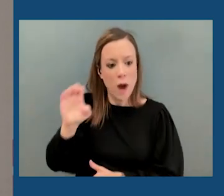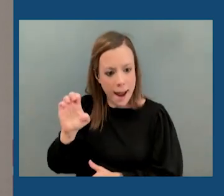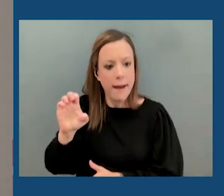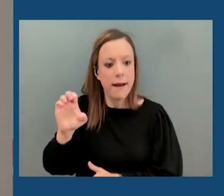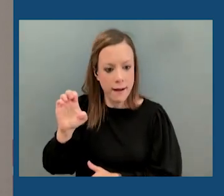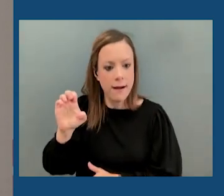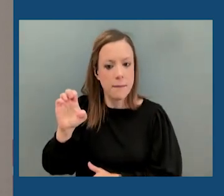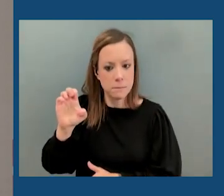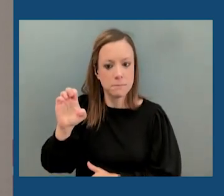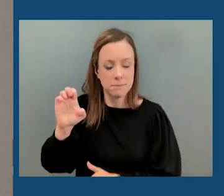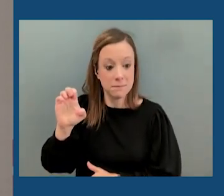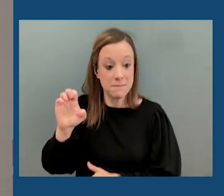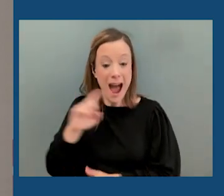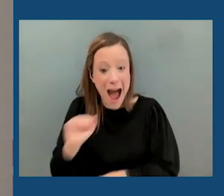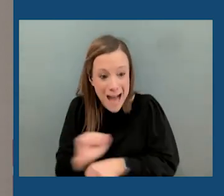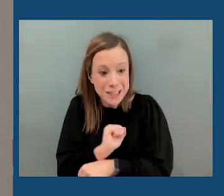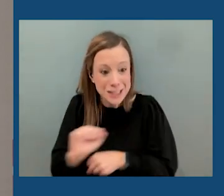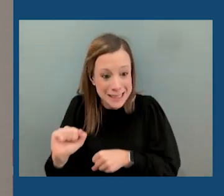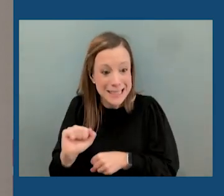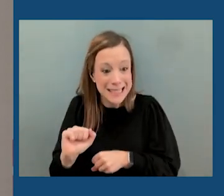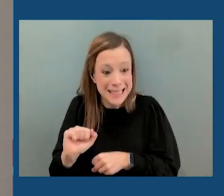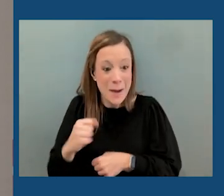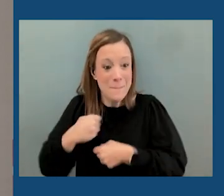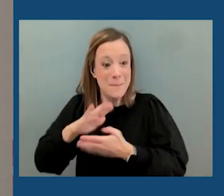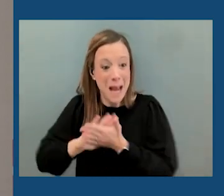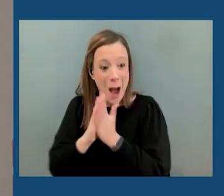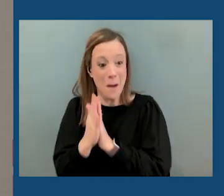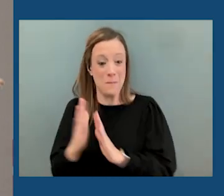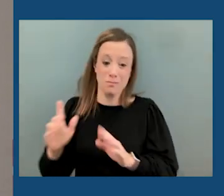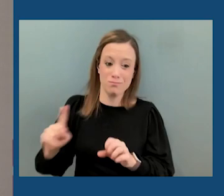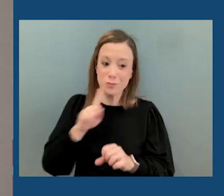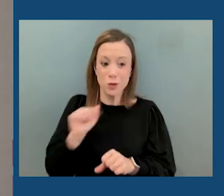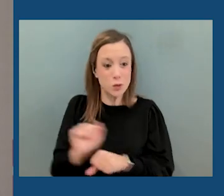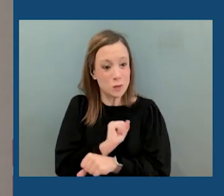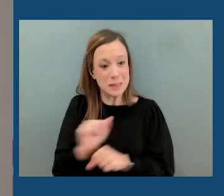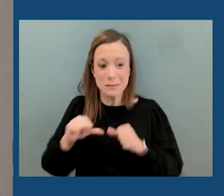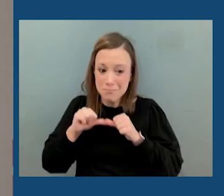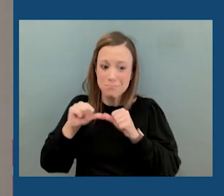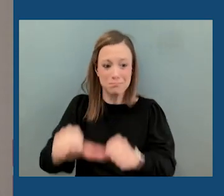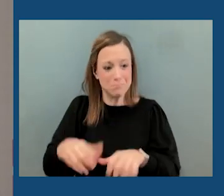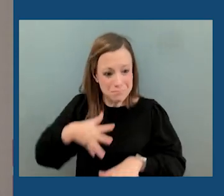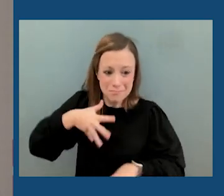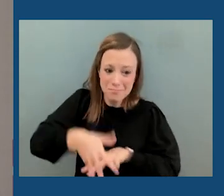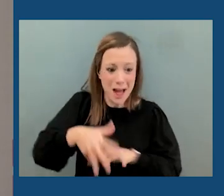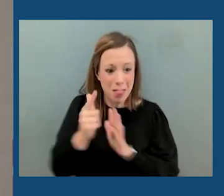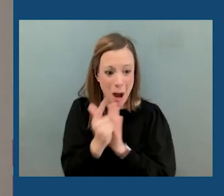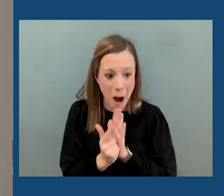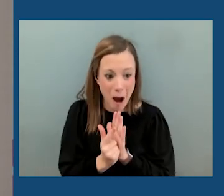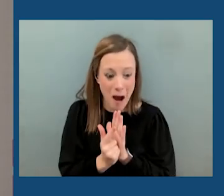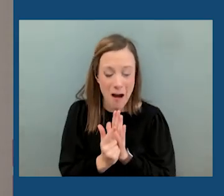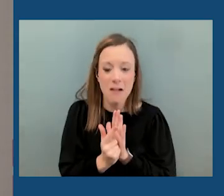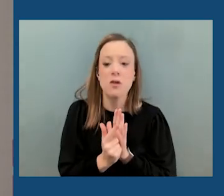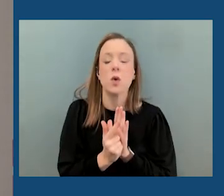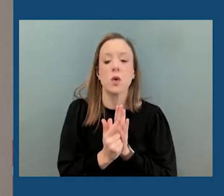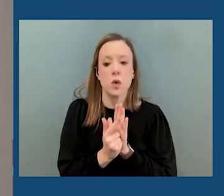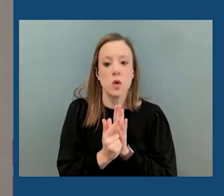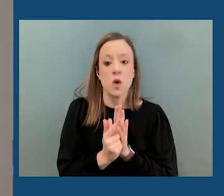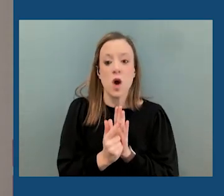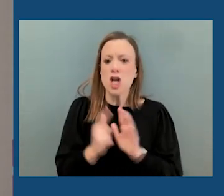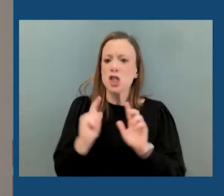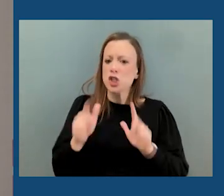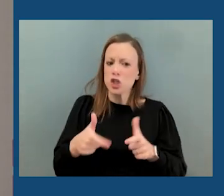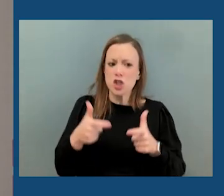do that. And here we are in 2024 in a big conference room, lots of senators, lots